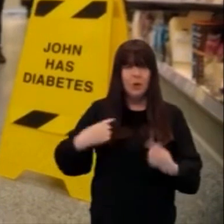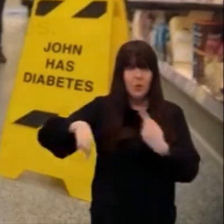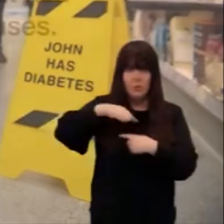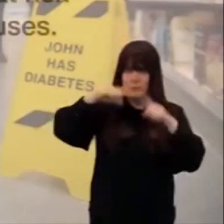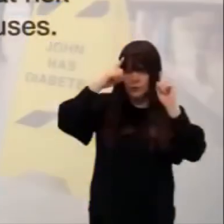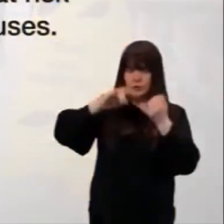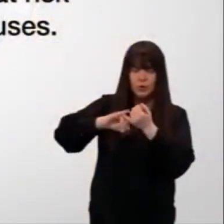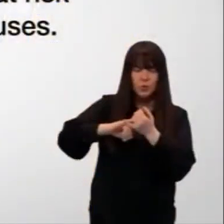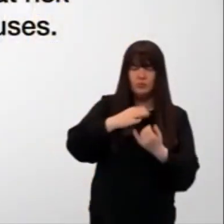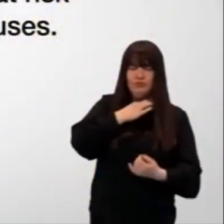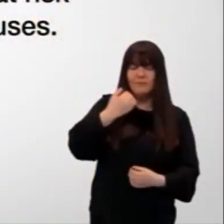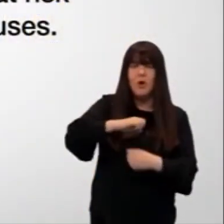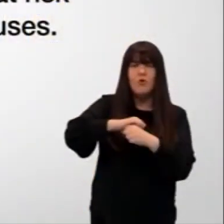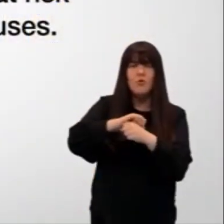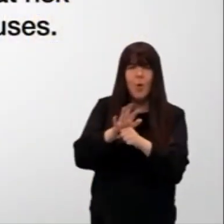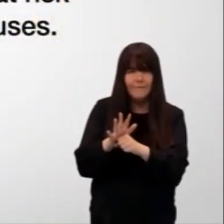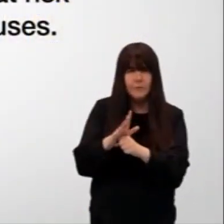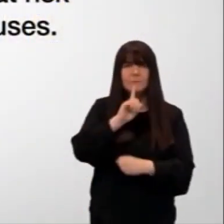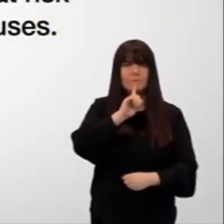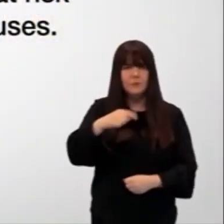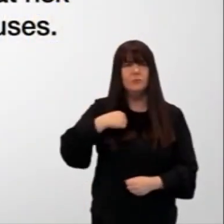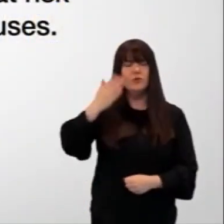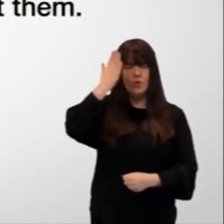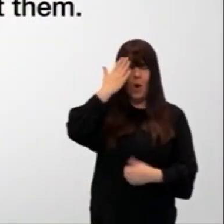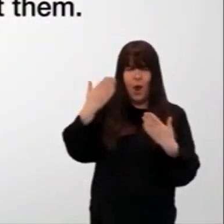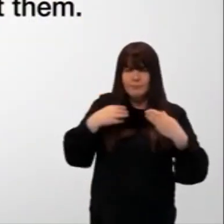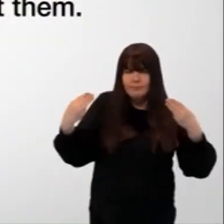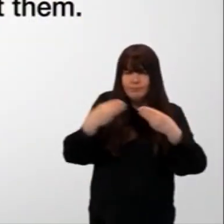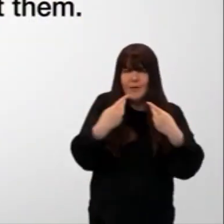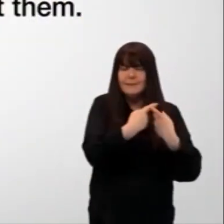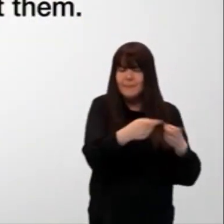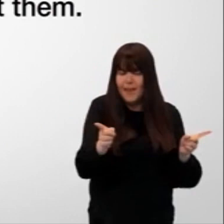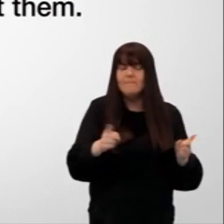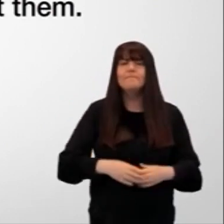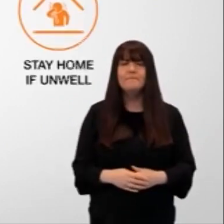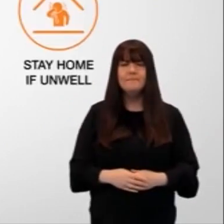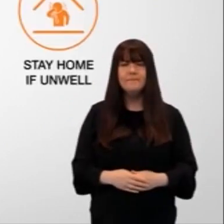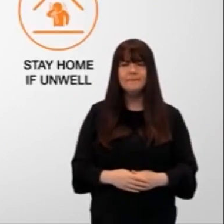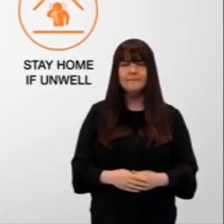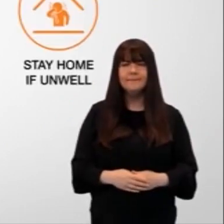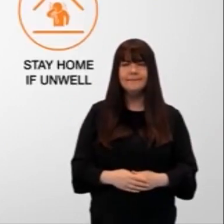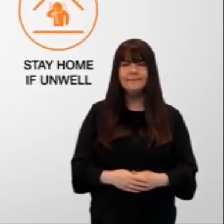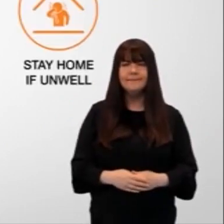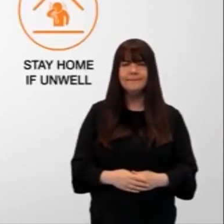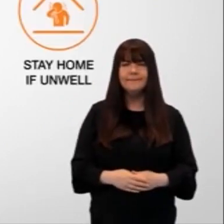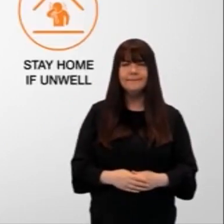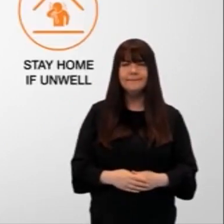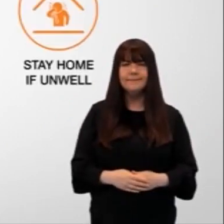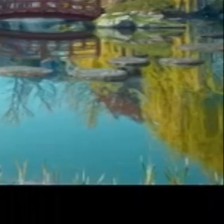that. We don't always know who's at risk from COVID-19 and other viruses, but we do know how to protect them.